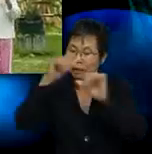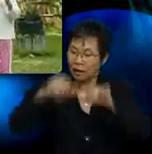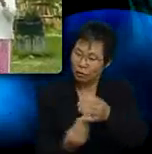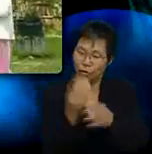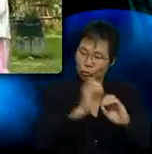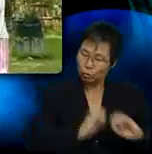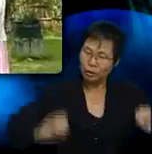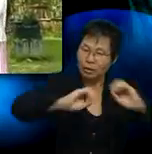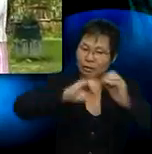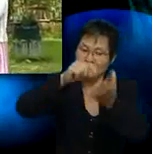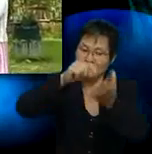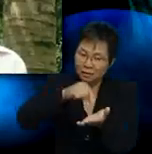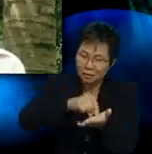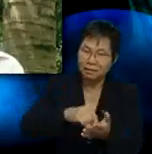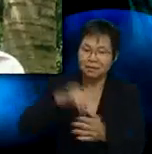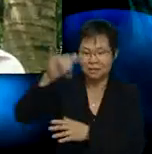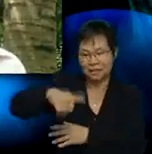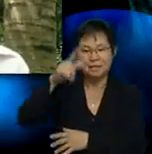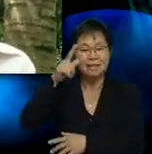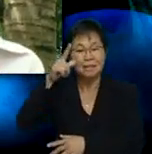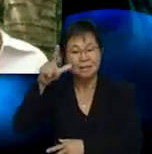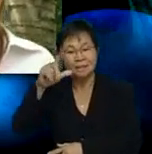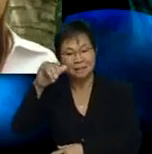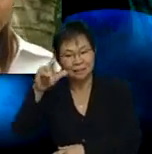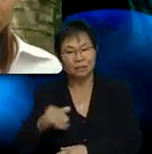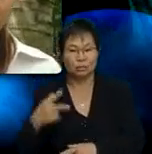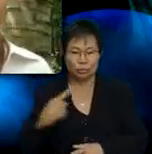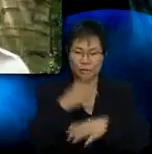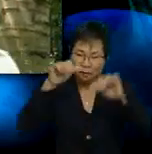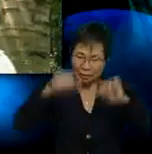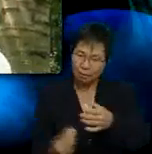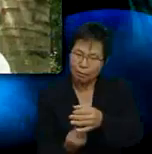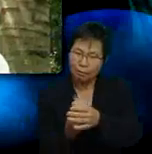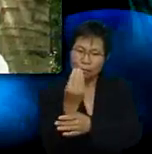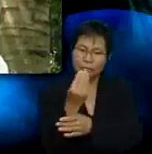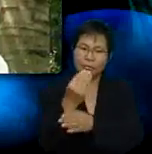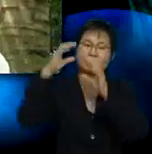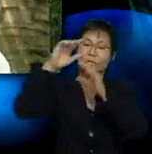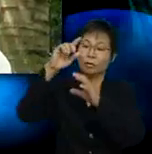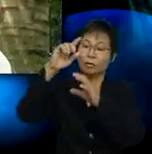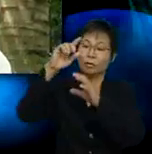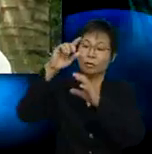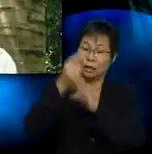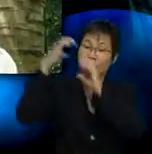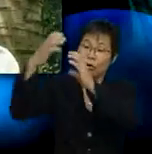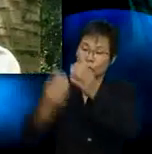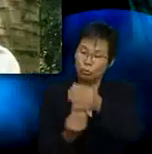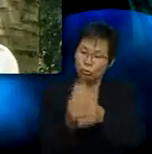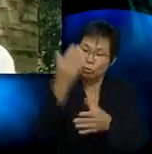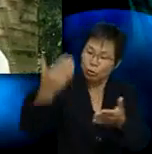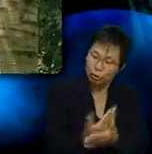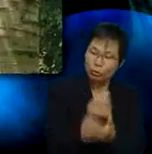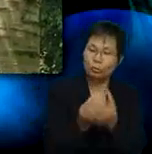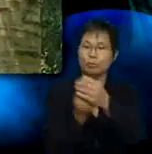grow without a seed. Yes, Lily. We can plant the coconut to grow a